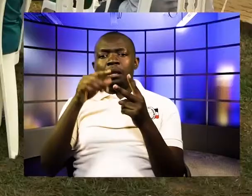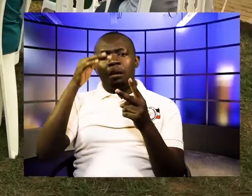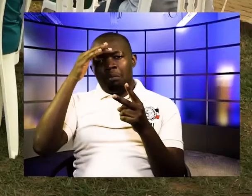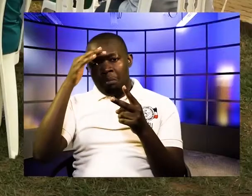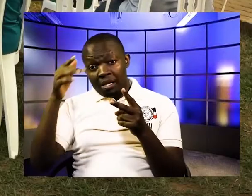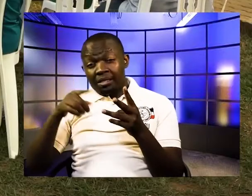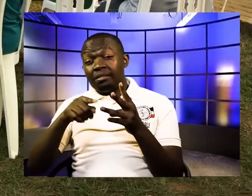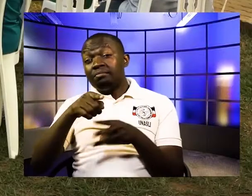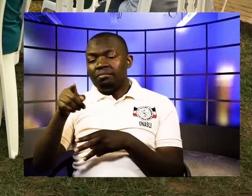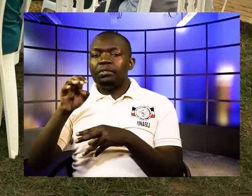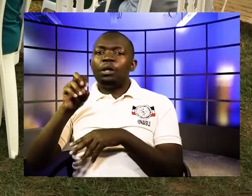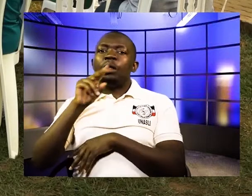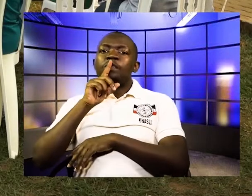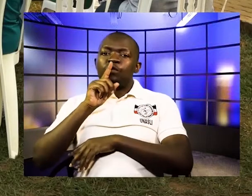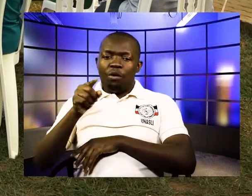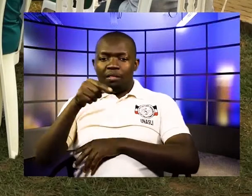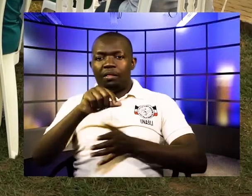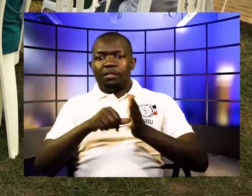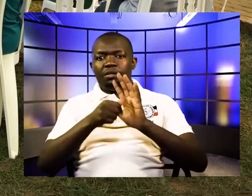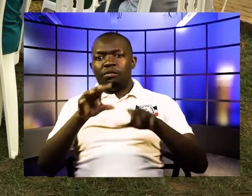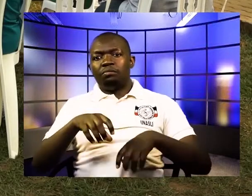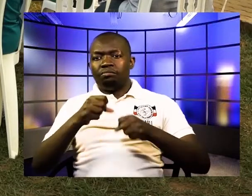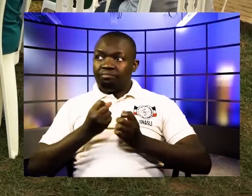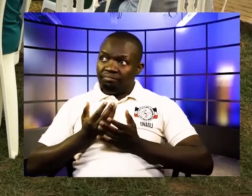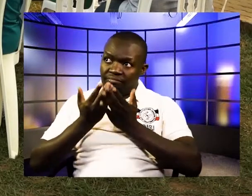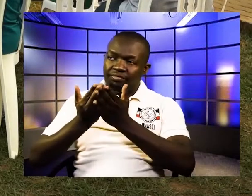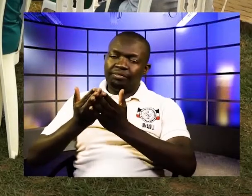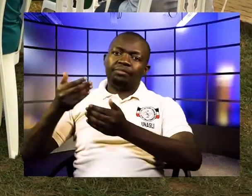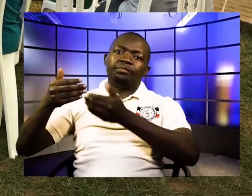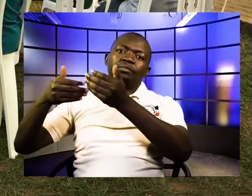will ensure that they take on this case to another level.